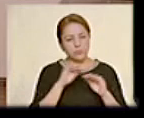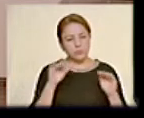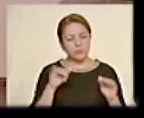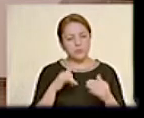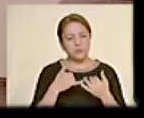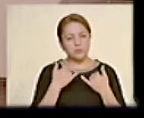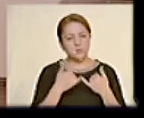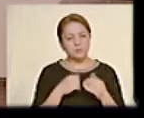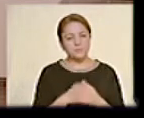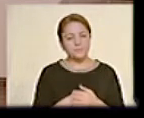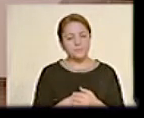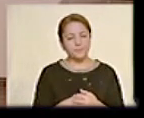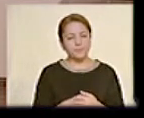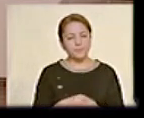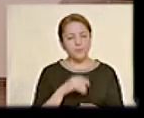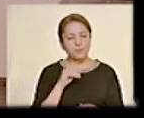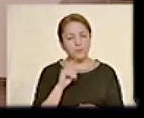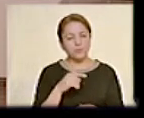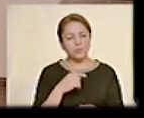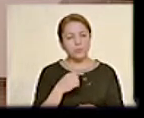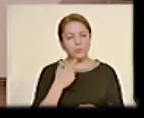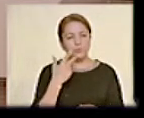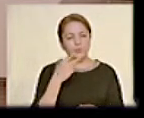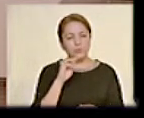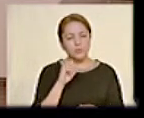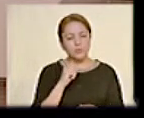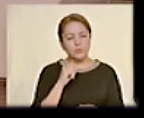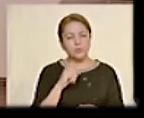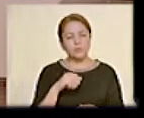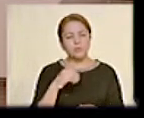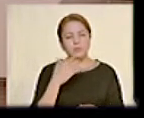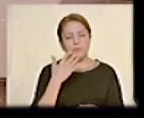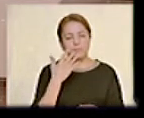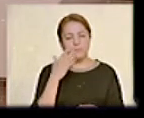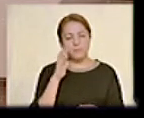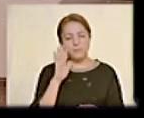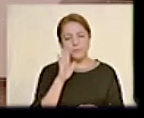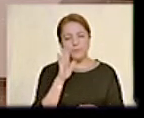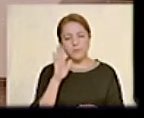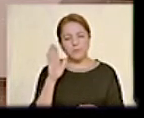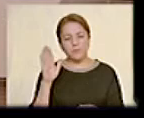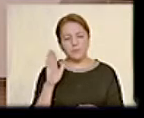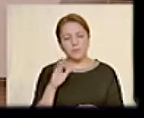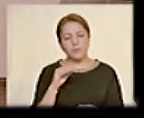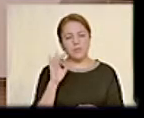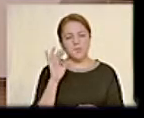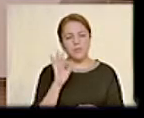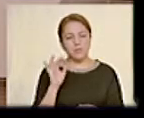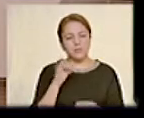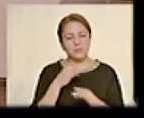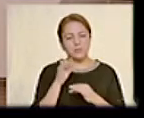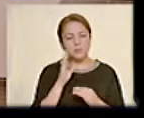endi keling, mana shu 3W xizmati haqida batafsil tanishib o'tamiz.